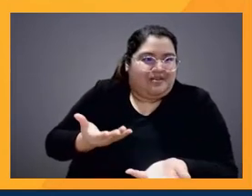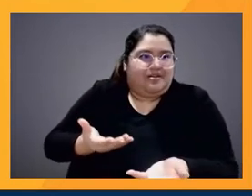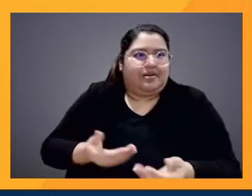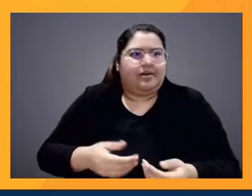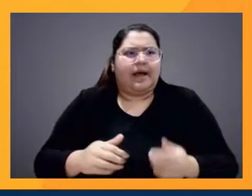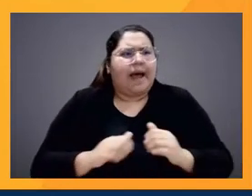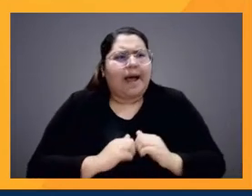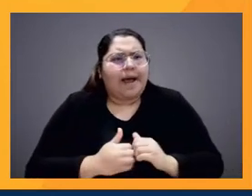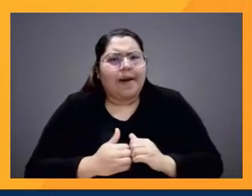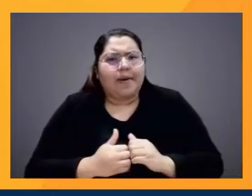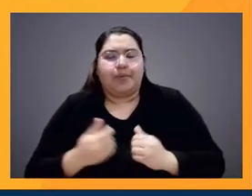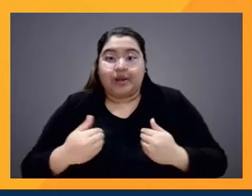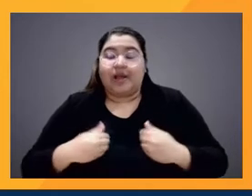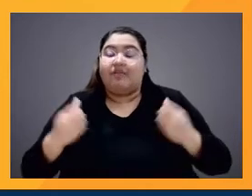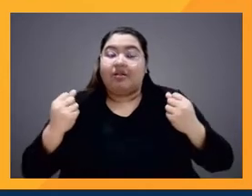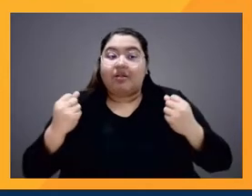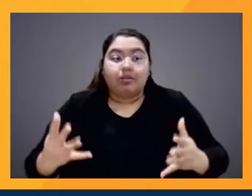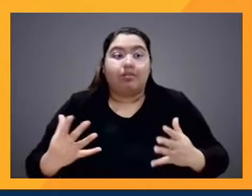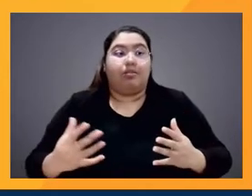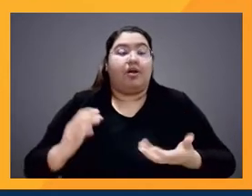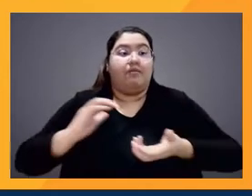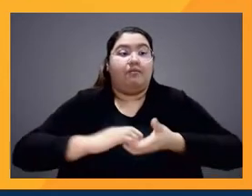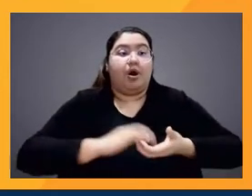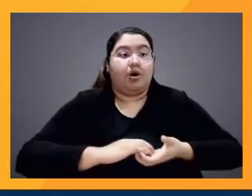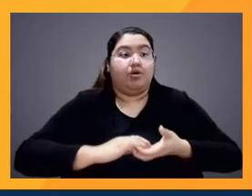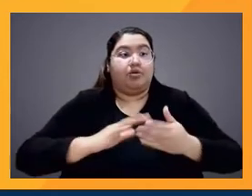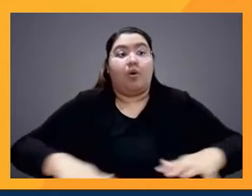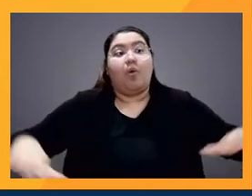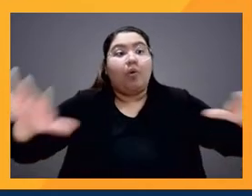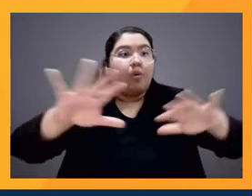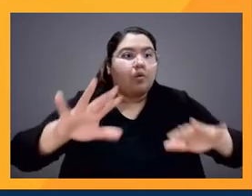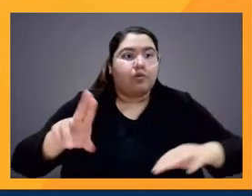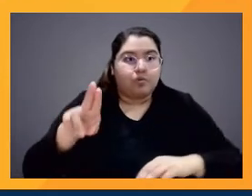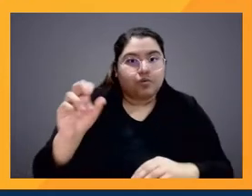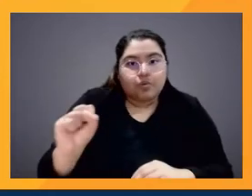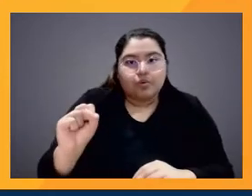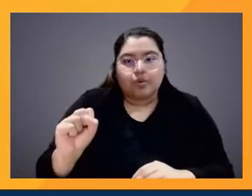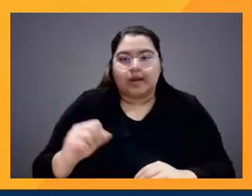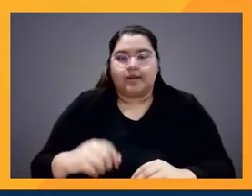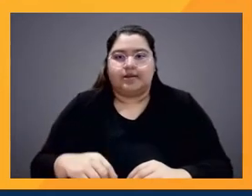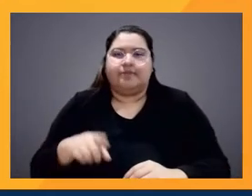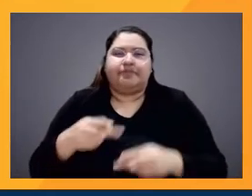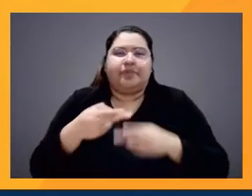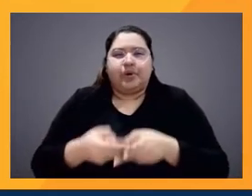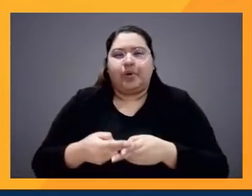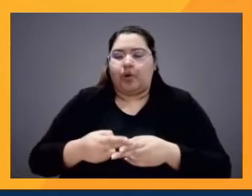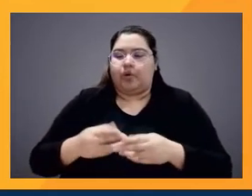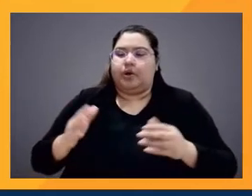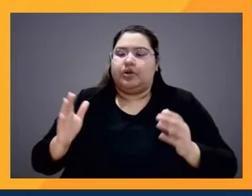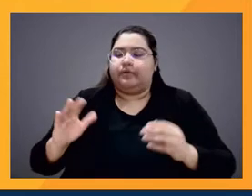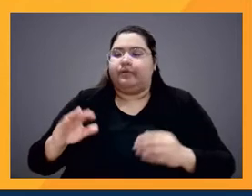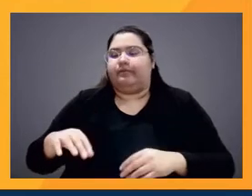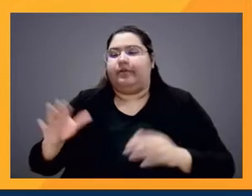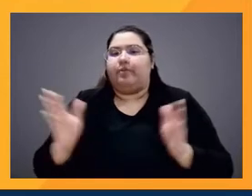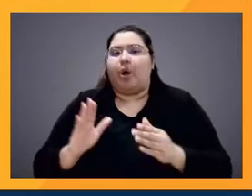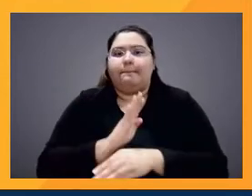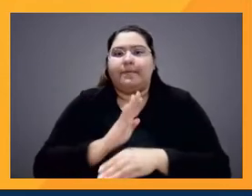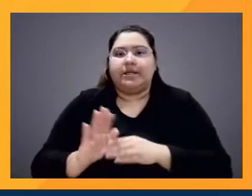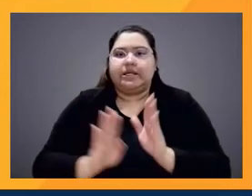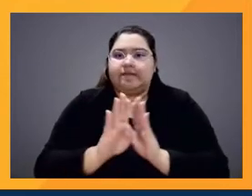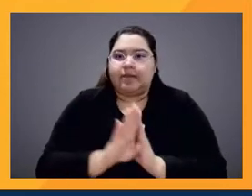is to build a team of support around you, and those networks are really critical. So the SBA has lending programs